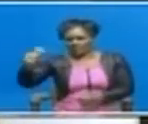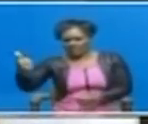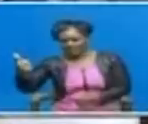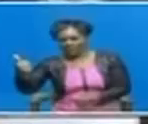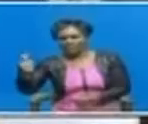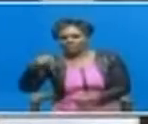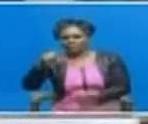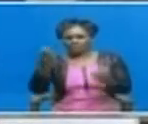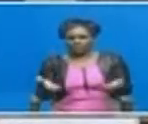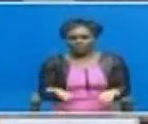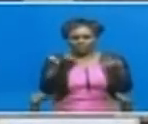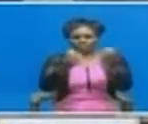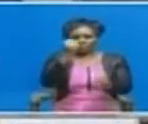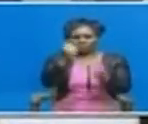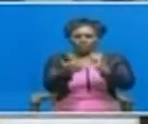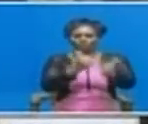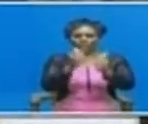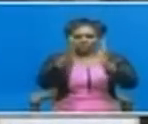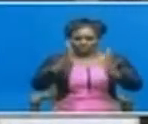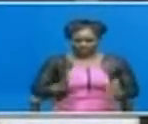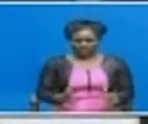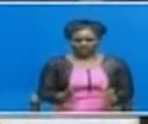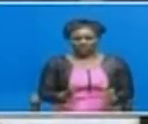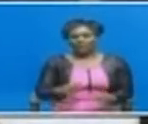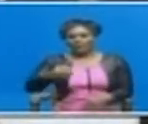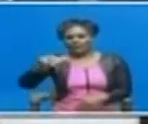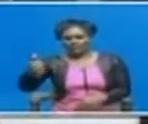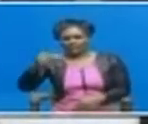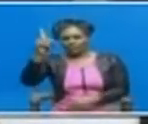Sago was the most improved rally raid competitor, as Maxine